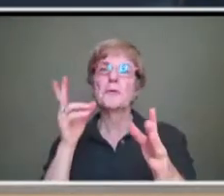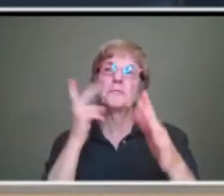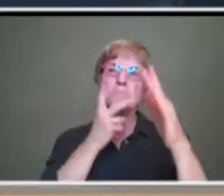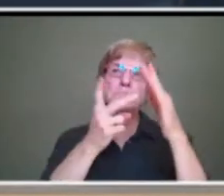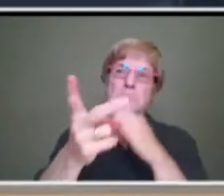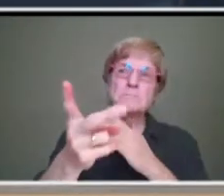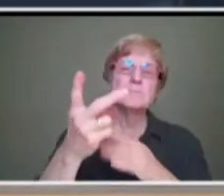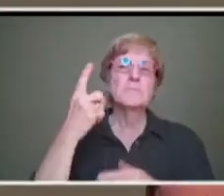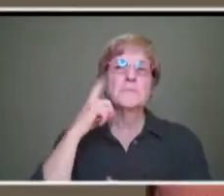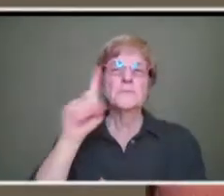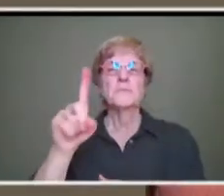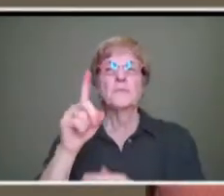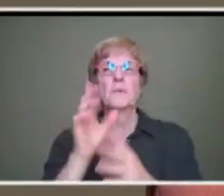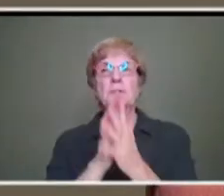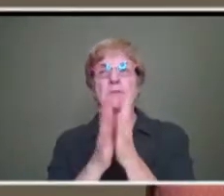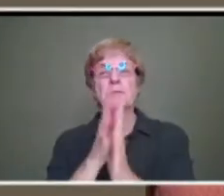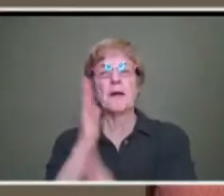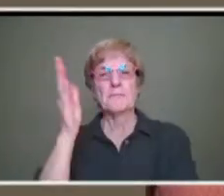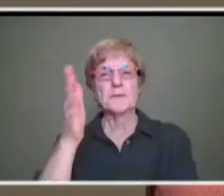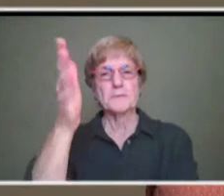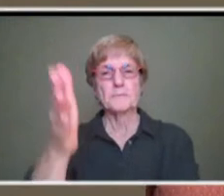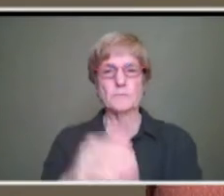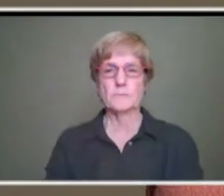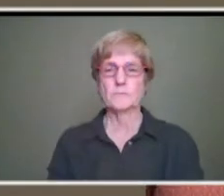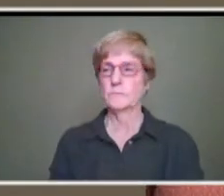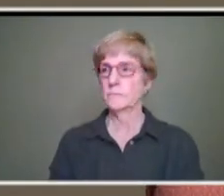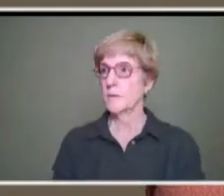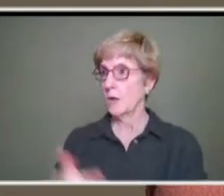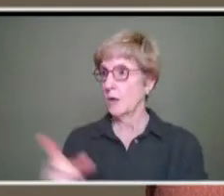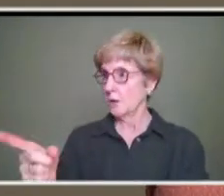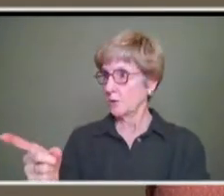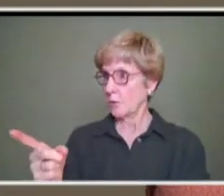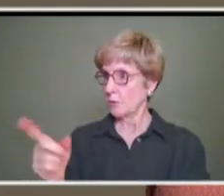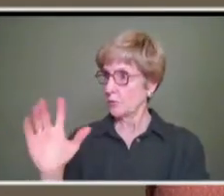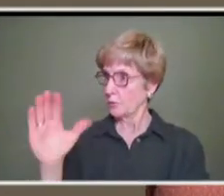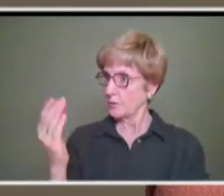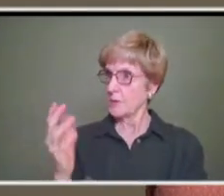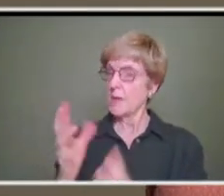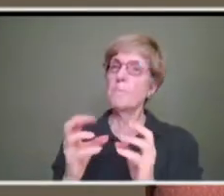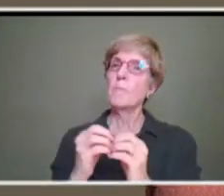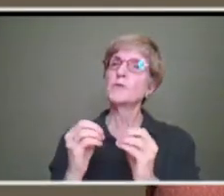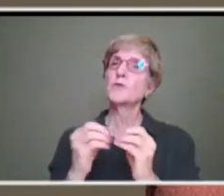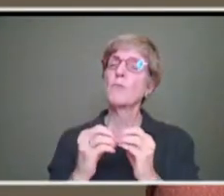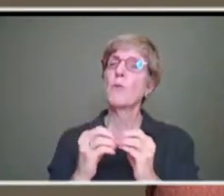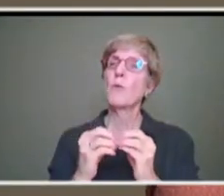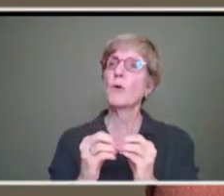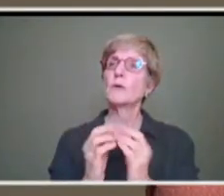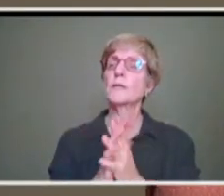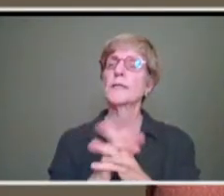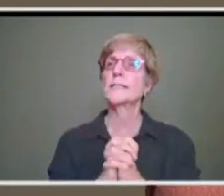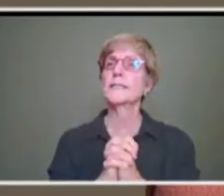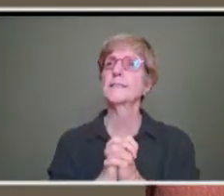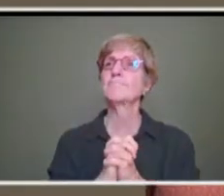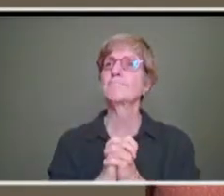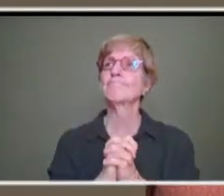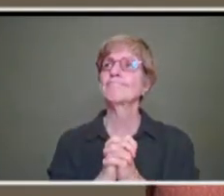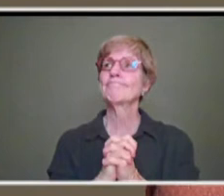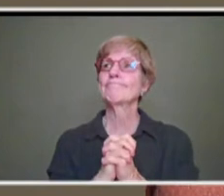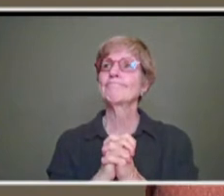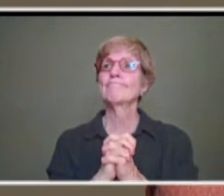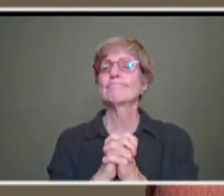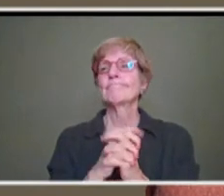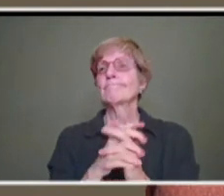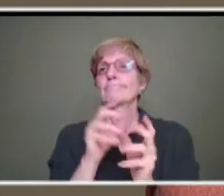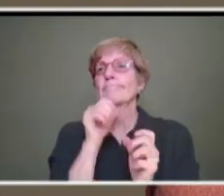those all right so it looks like you're looking at it at much more granular level than just the zonings obviously